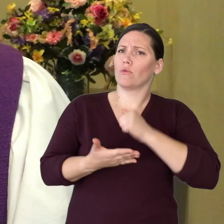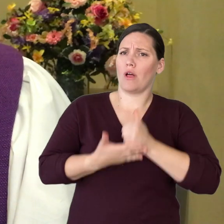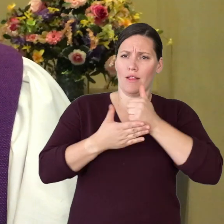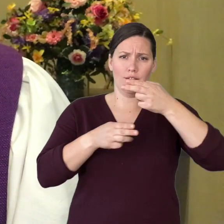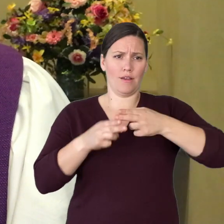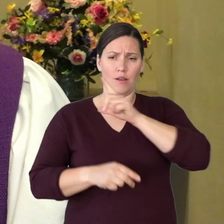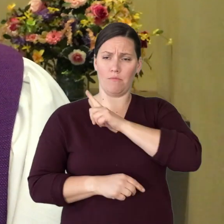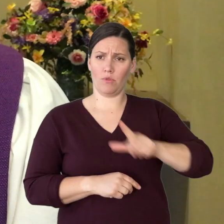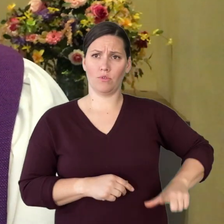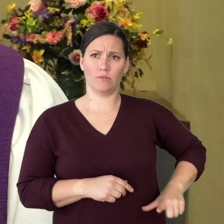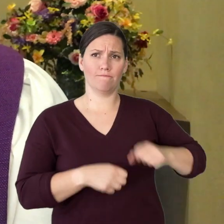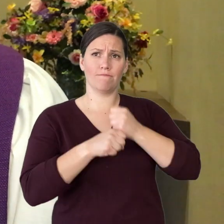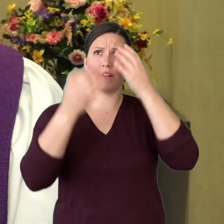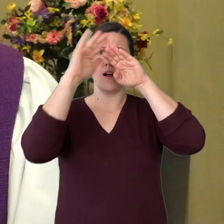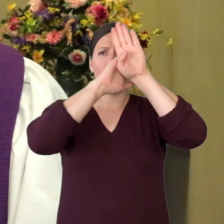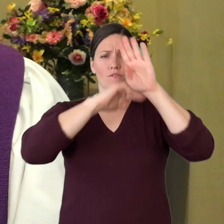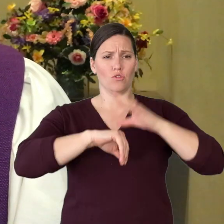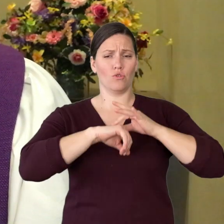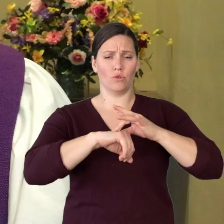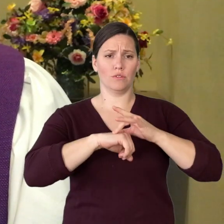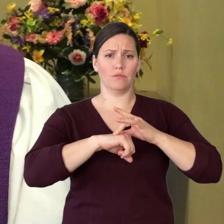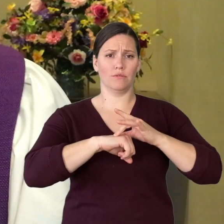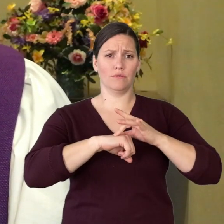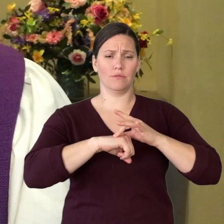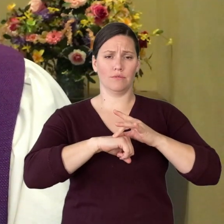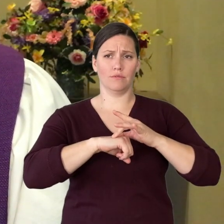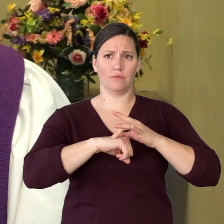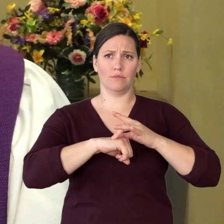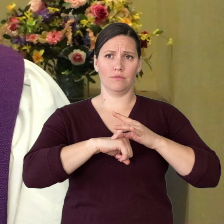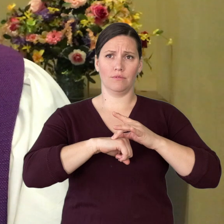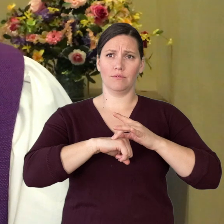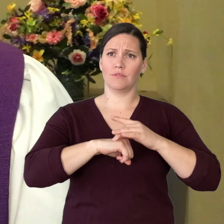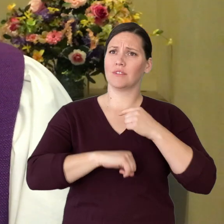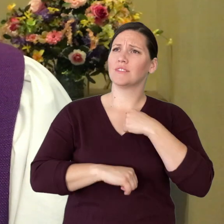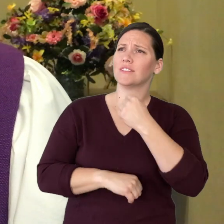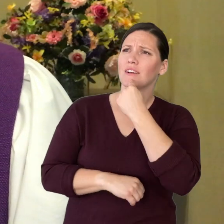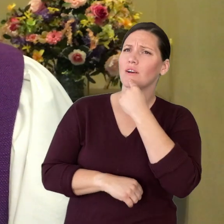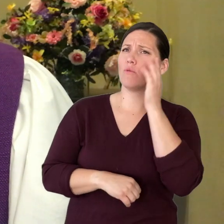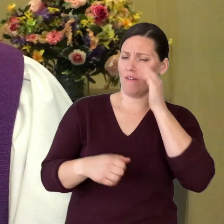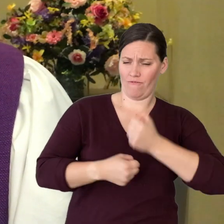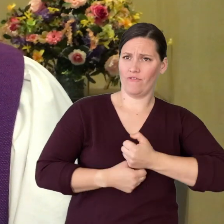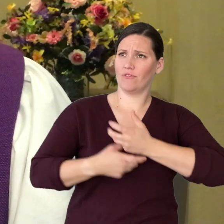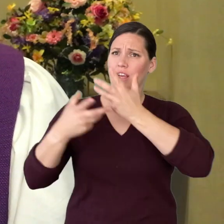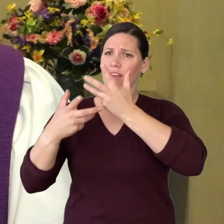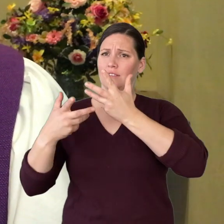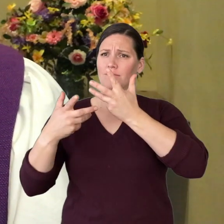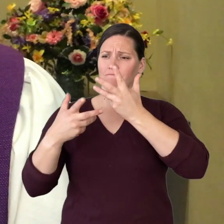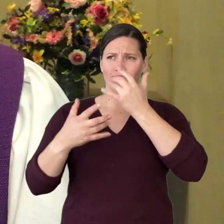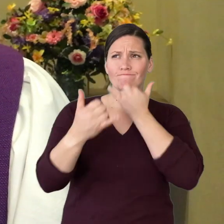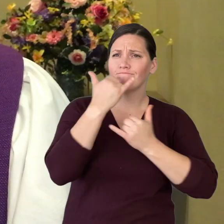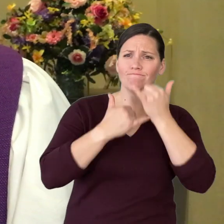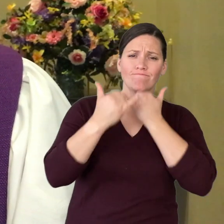is in the name of the Lord, who made heaven and earth. I said, I will confess my